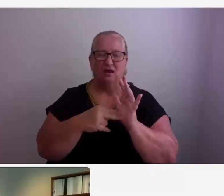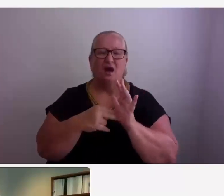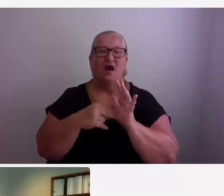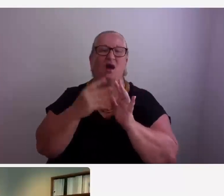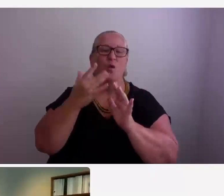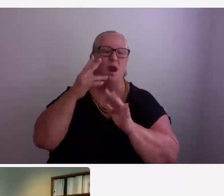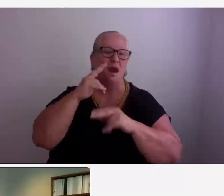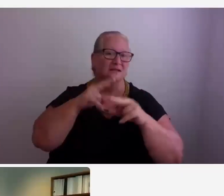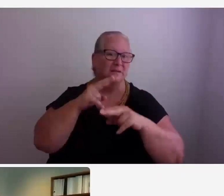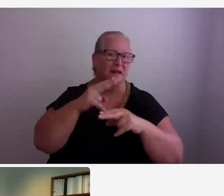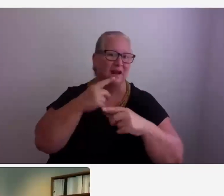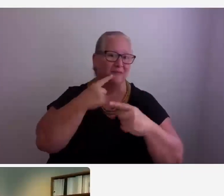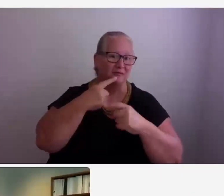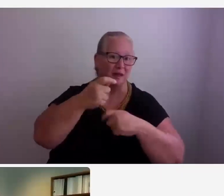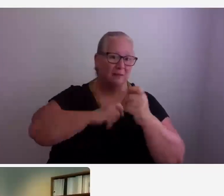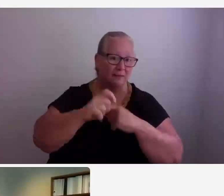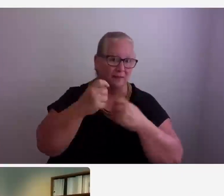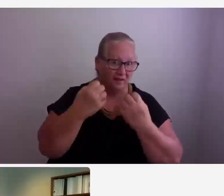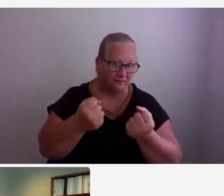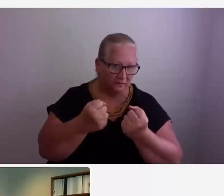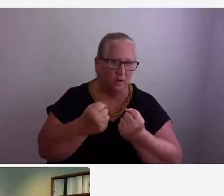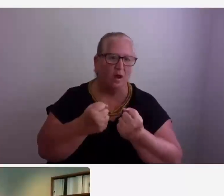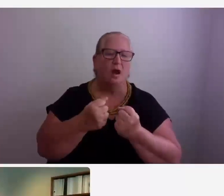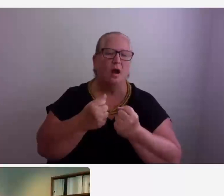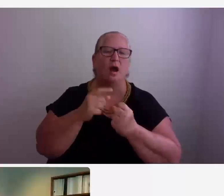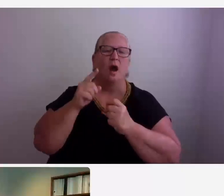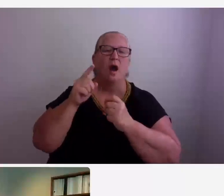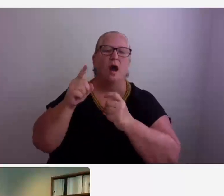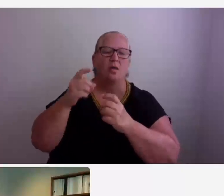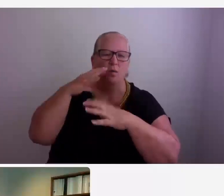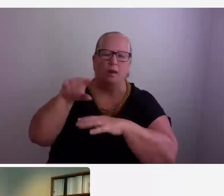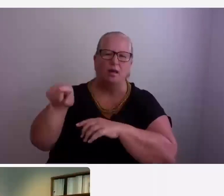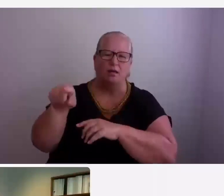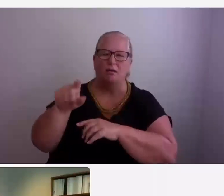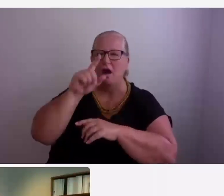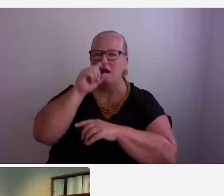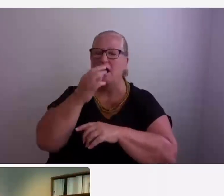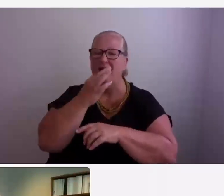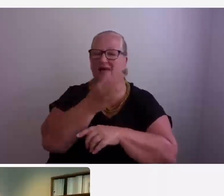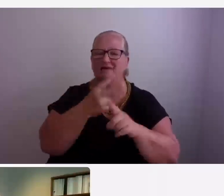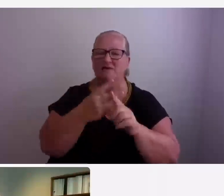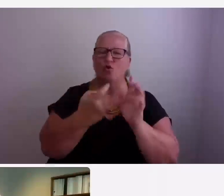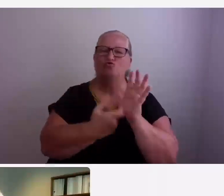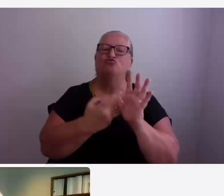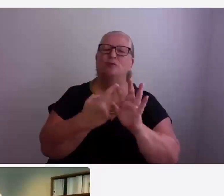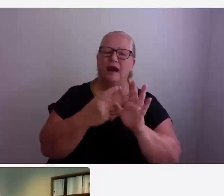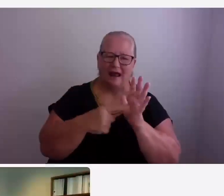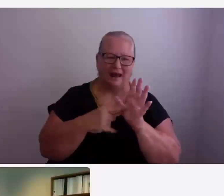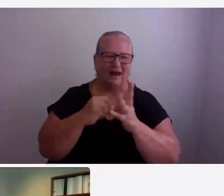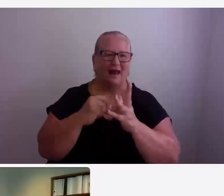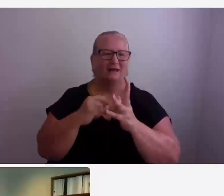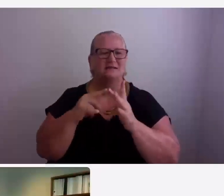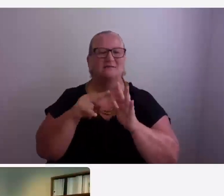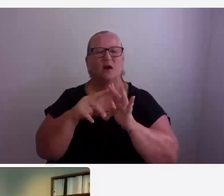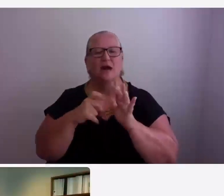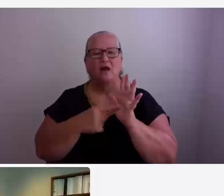information becomes available, facilities or providers will be able to request a reclassification. There are some boundaries